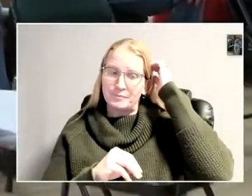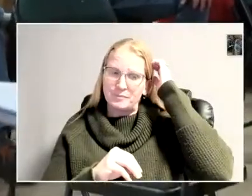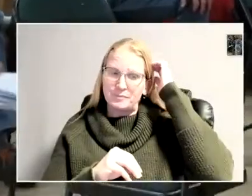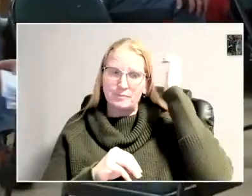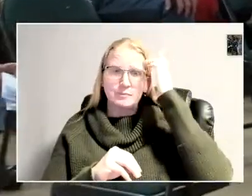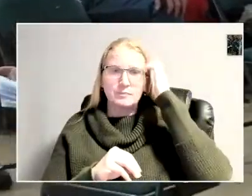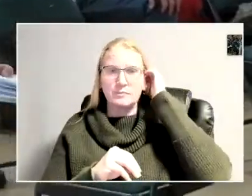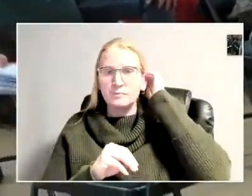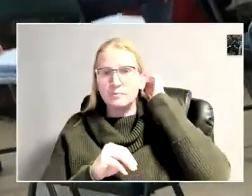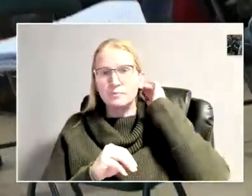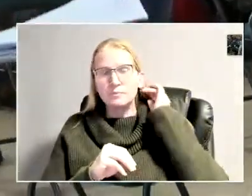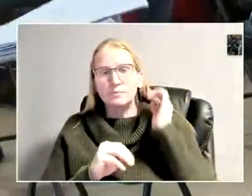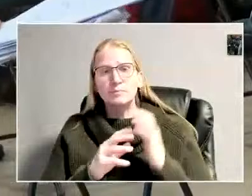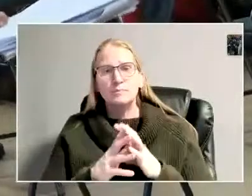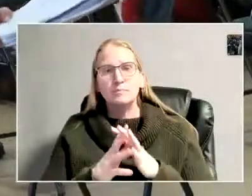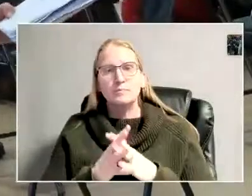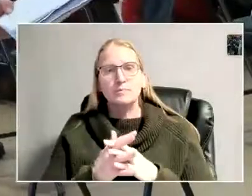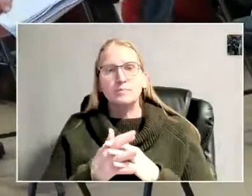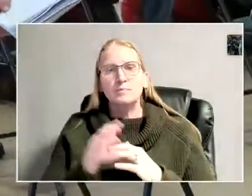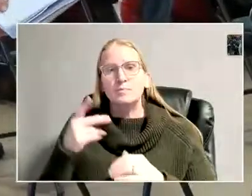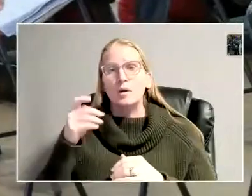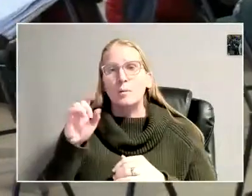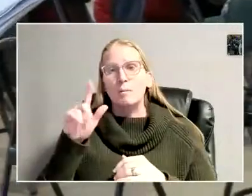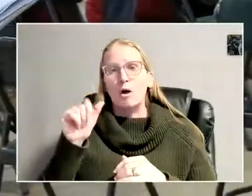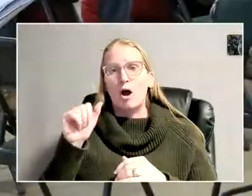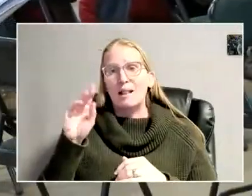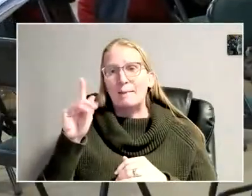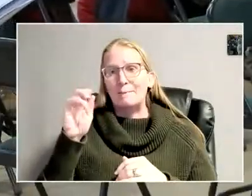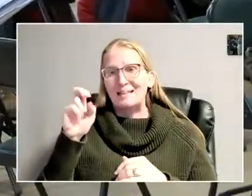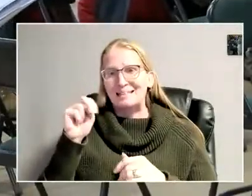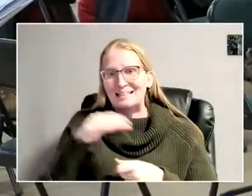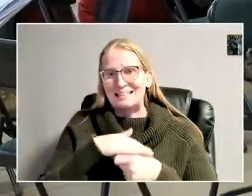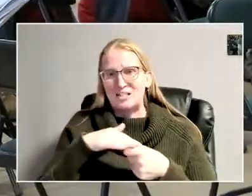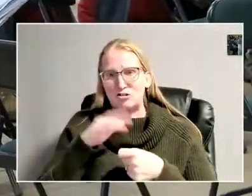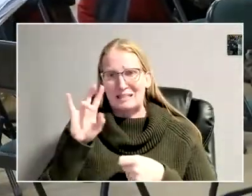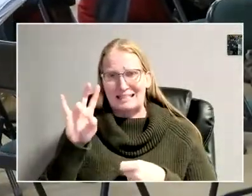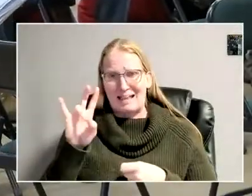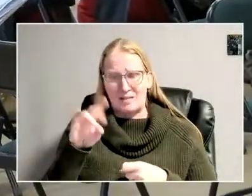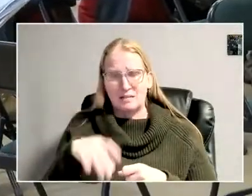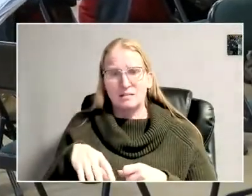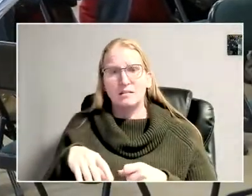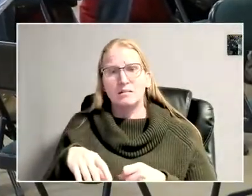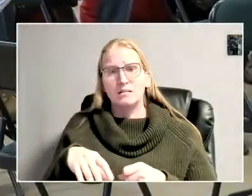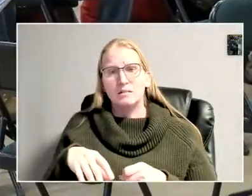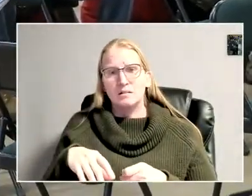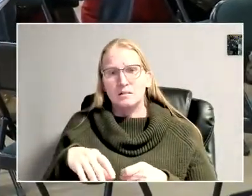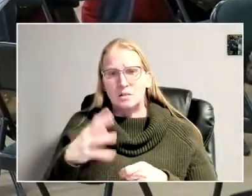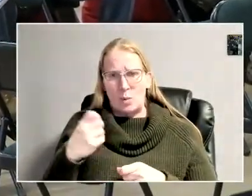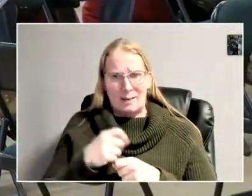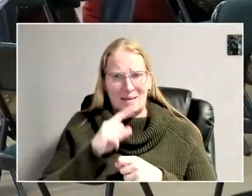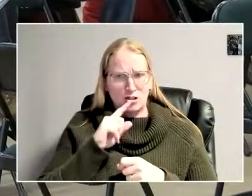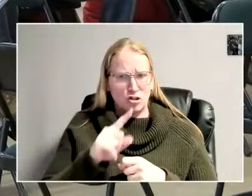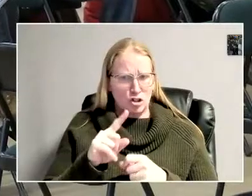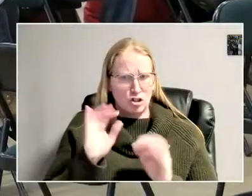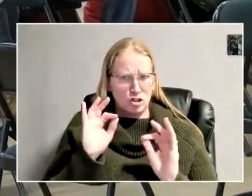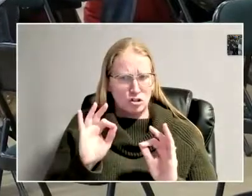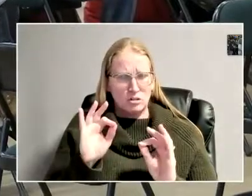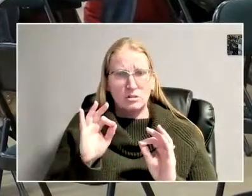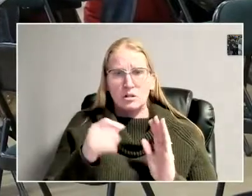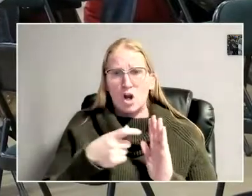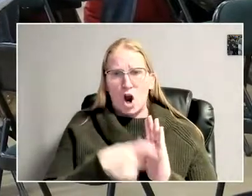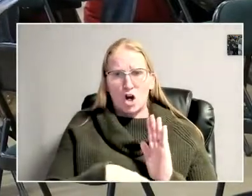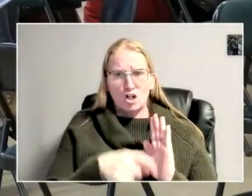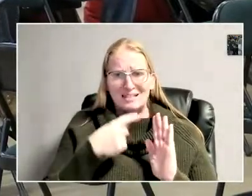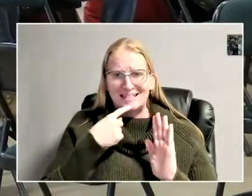Melton Paula Melton district 7 I just want to make sure so in the in the article it says at no more than